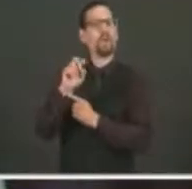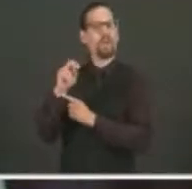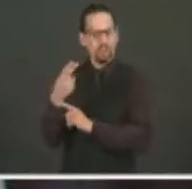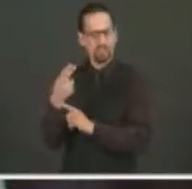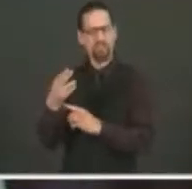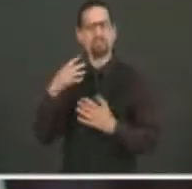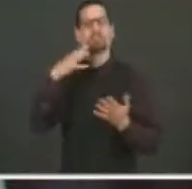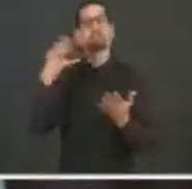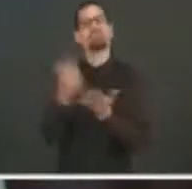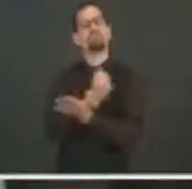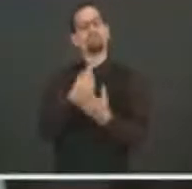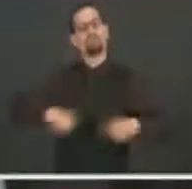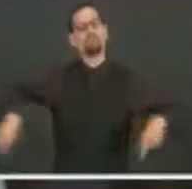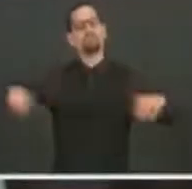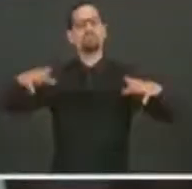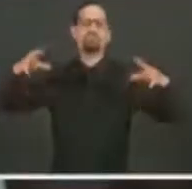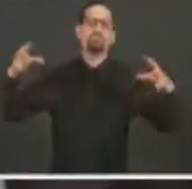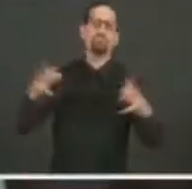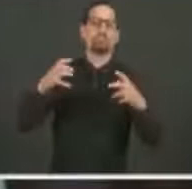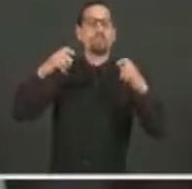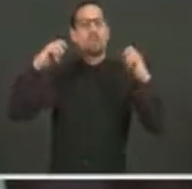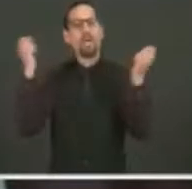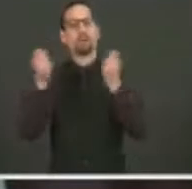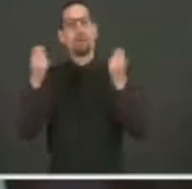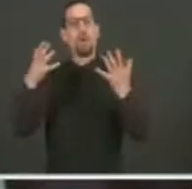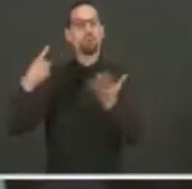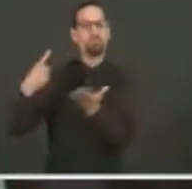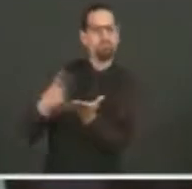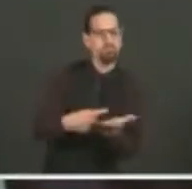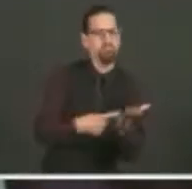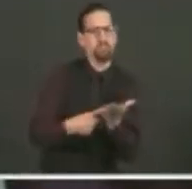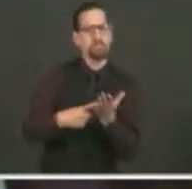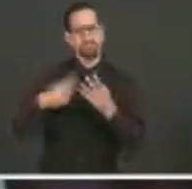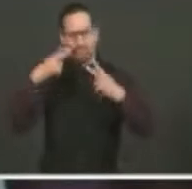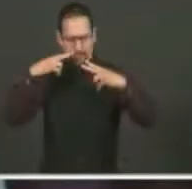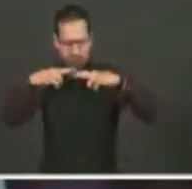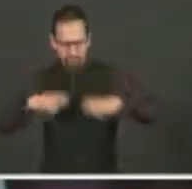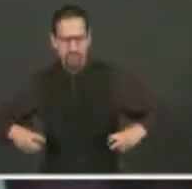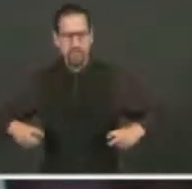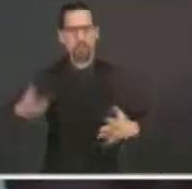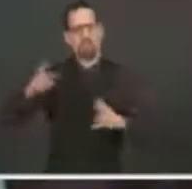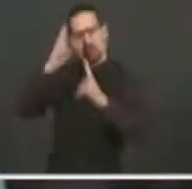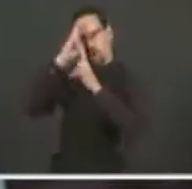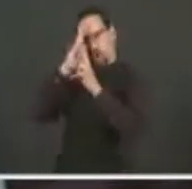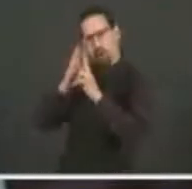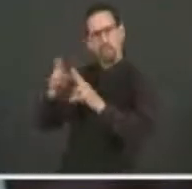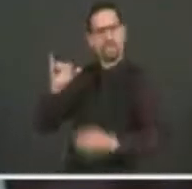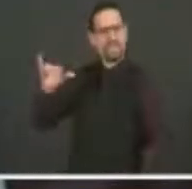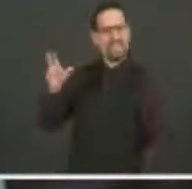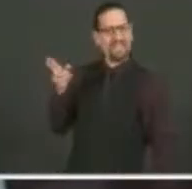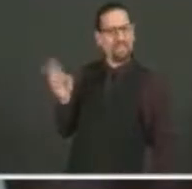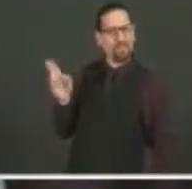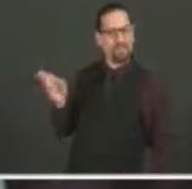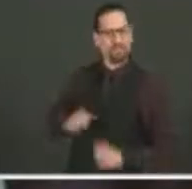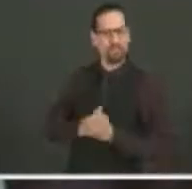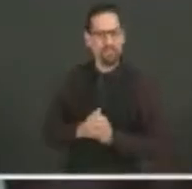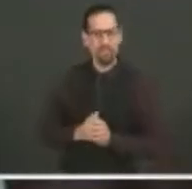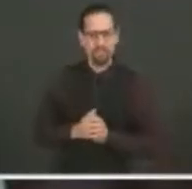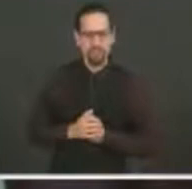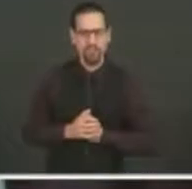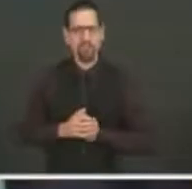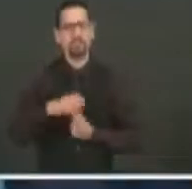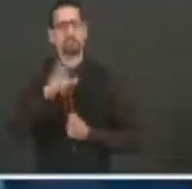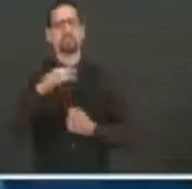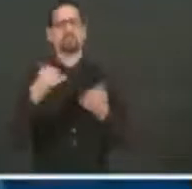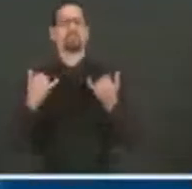to celebrate or reflect in your own way. Okay, we'll begin today, as we always do, with